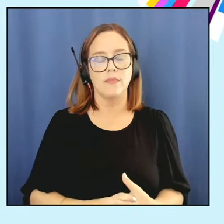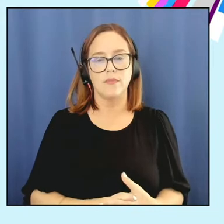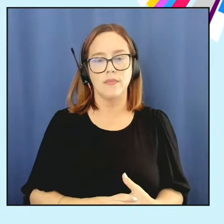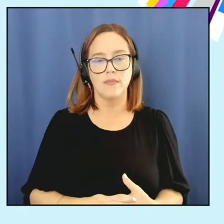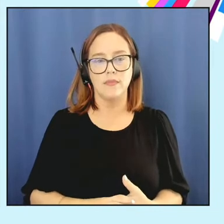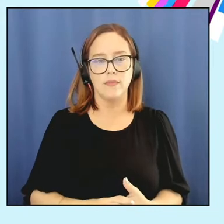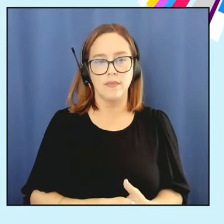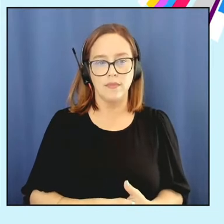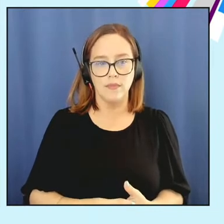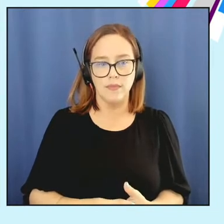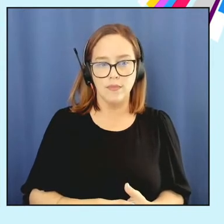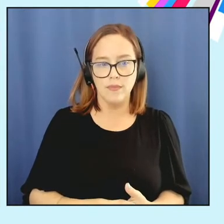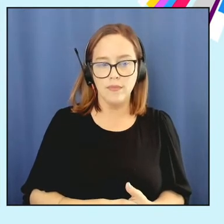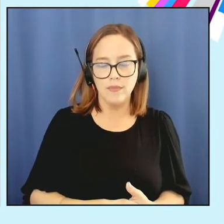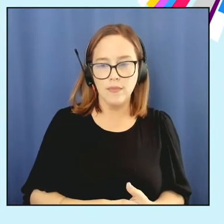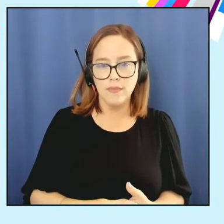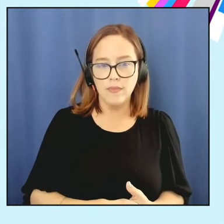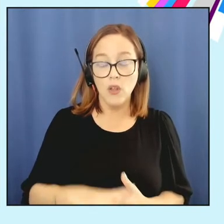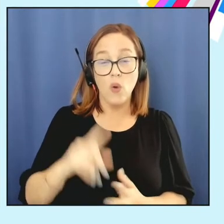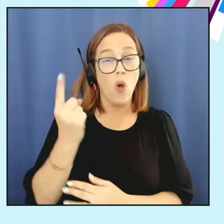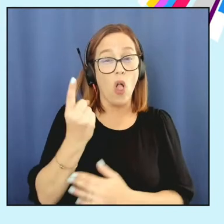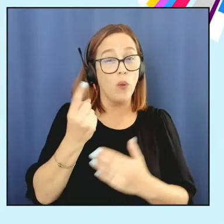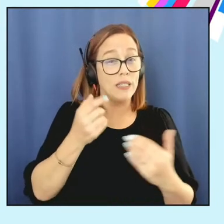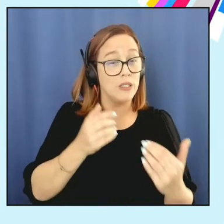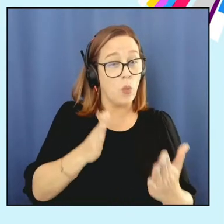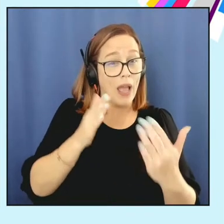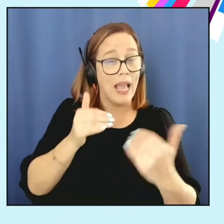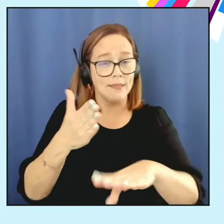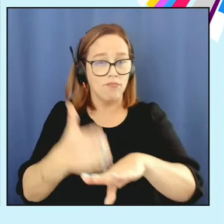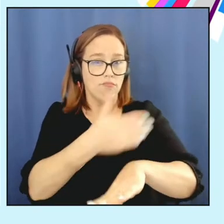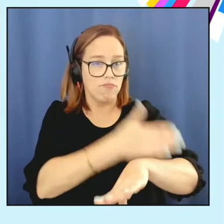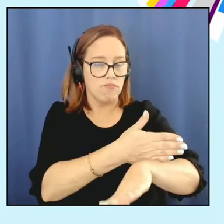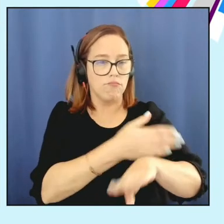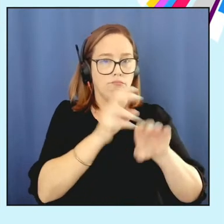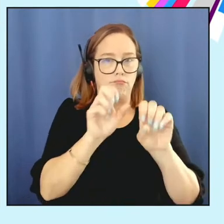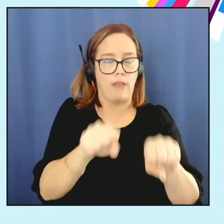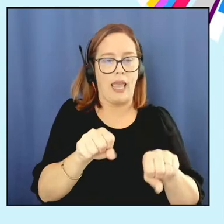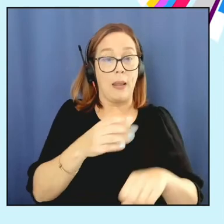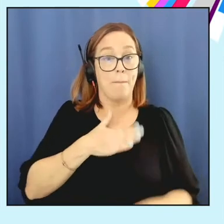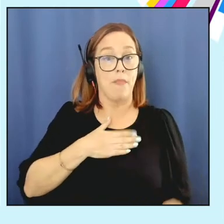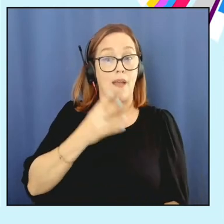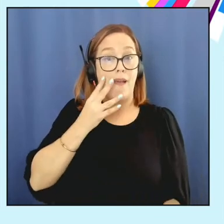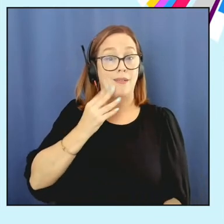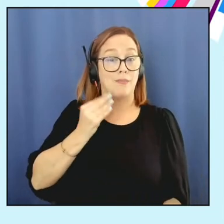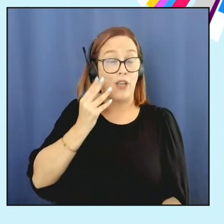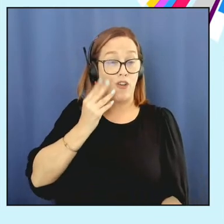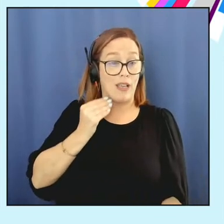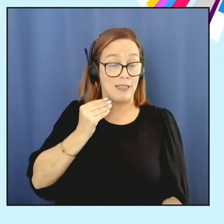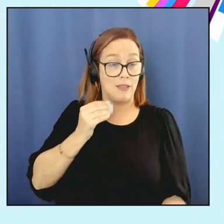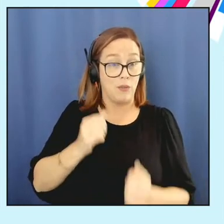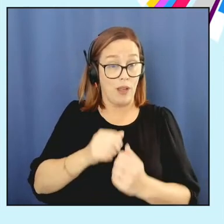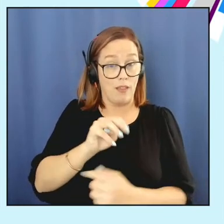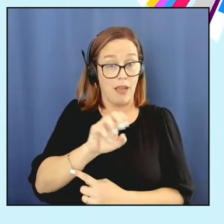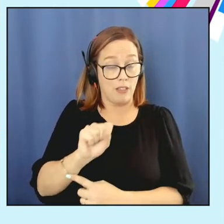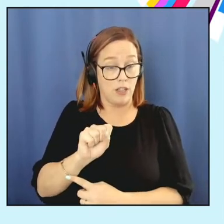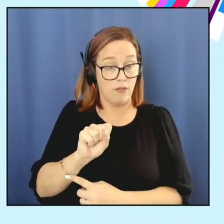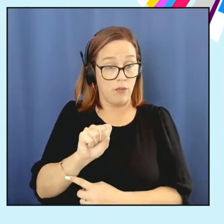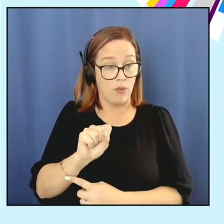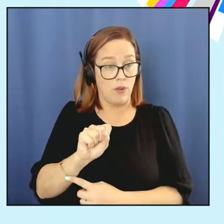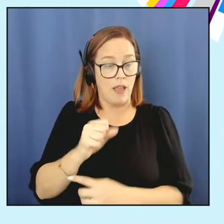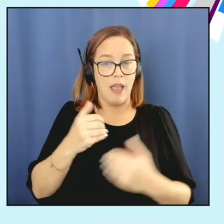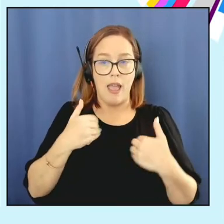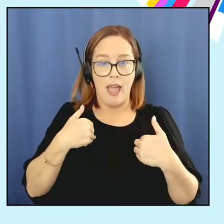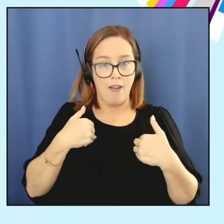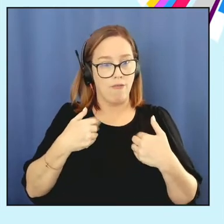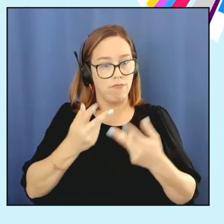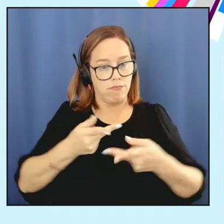there are always ways to make it better. And in my experience, what makes Microsoft an outstanding place to work, it's